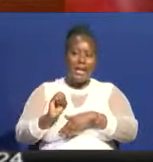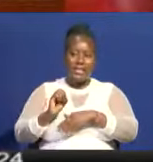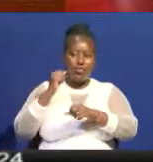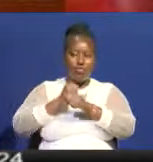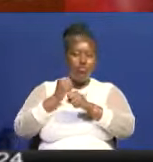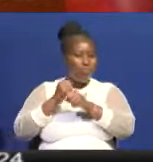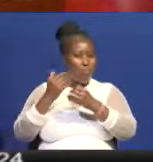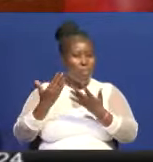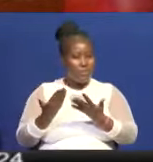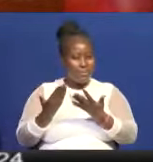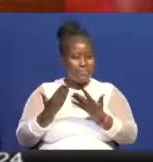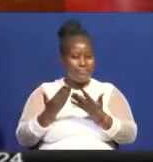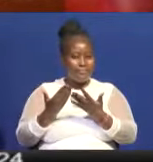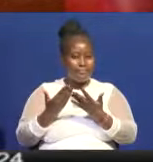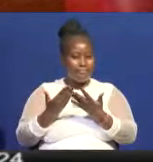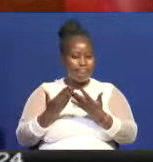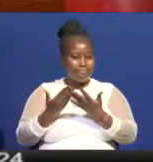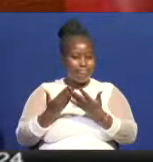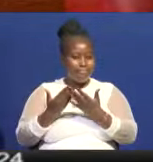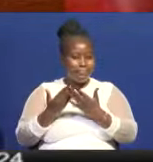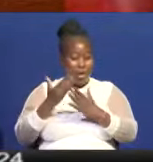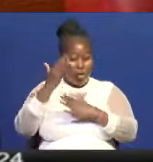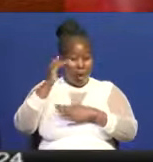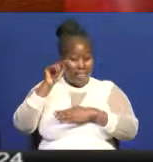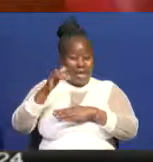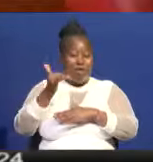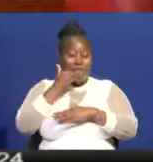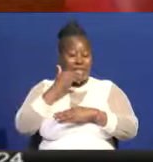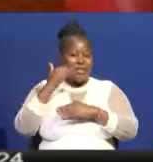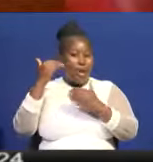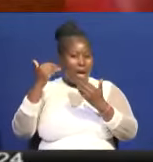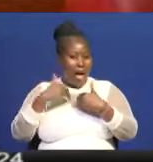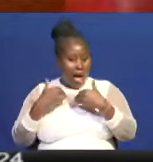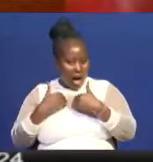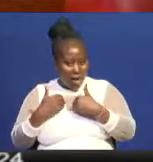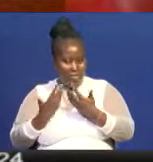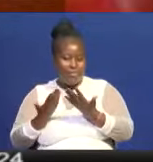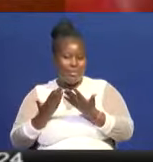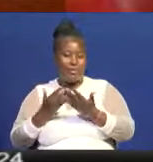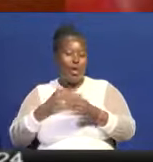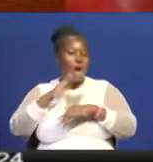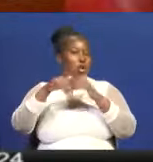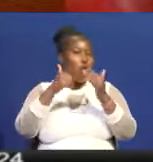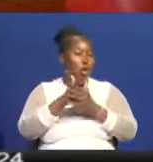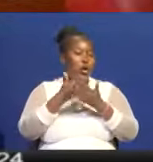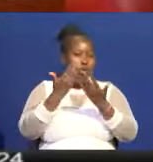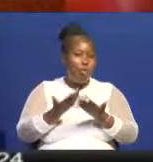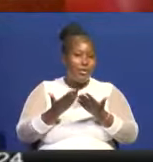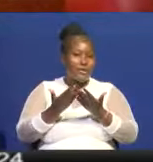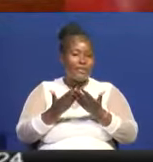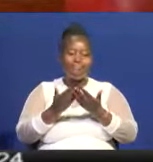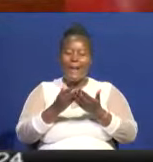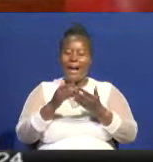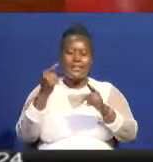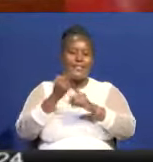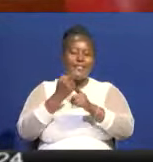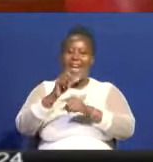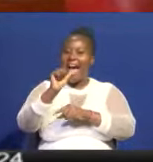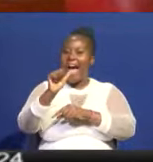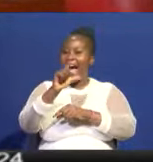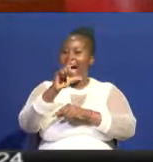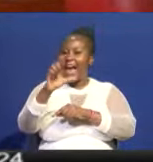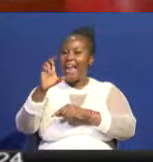do? Because the offenses we have here are all on the allegations of